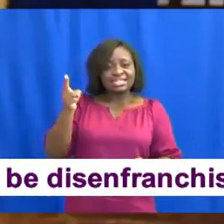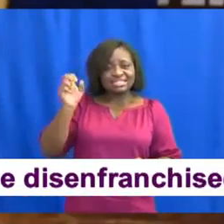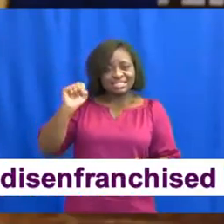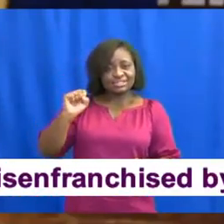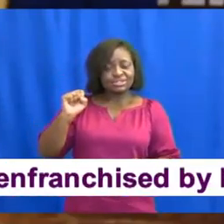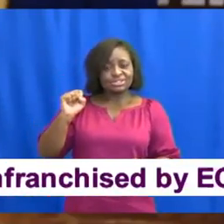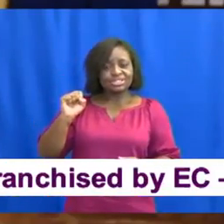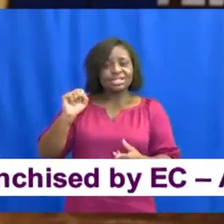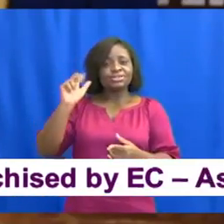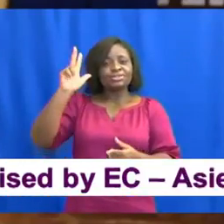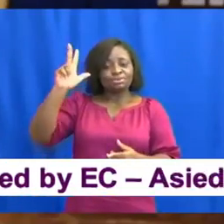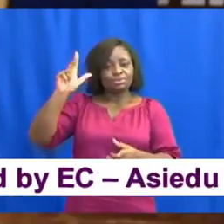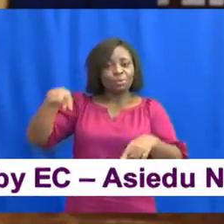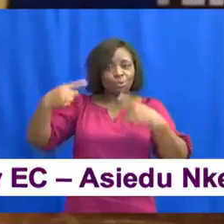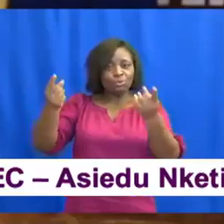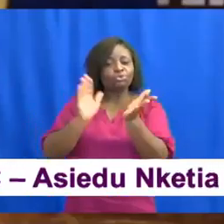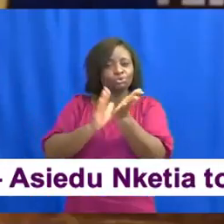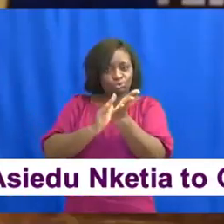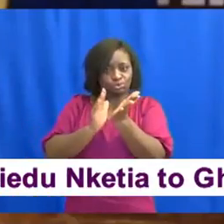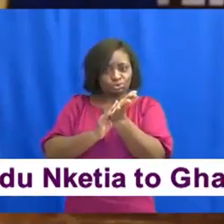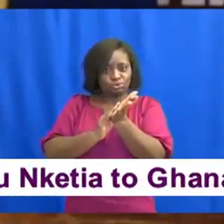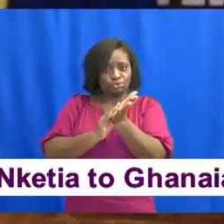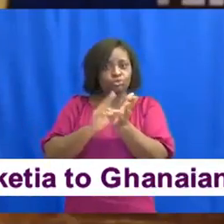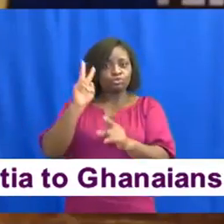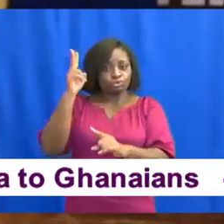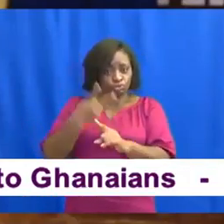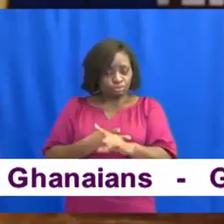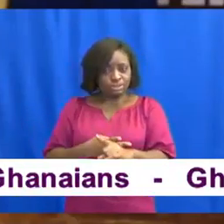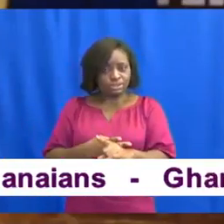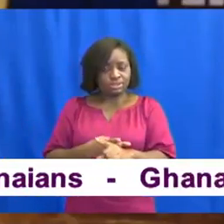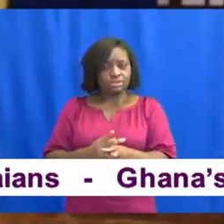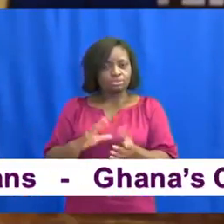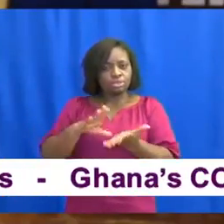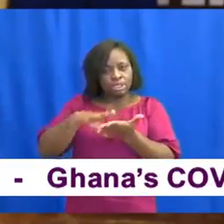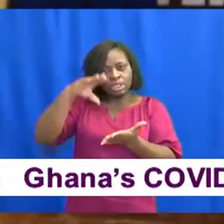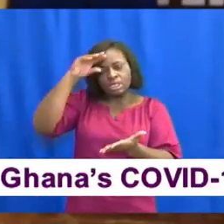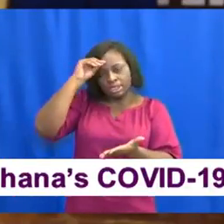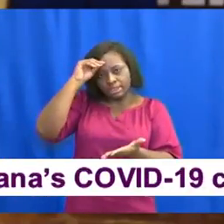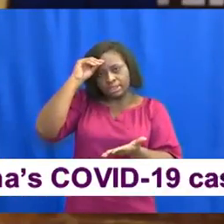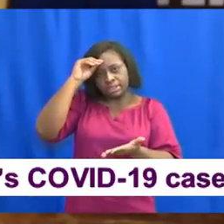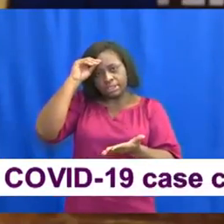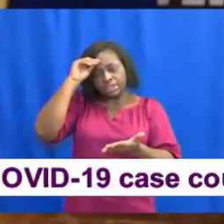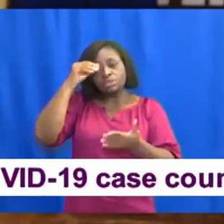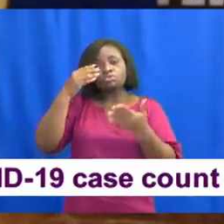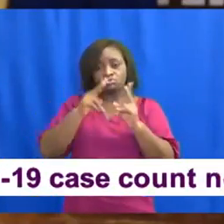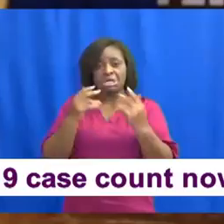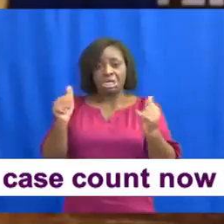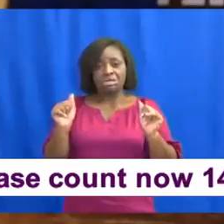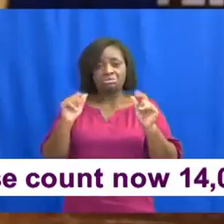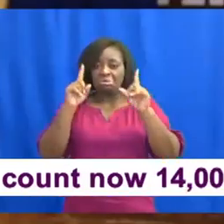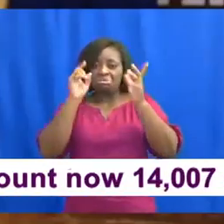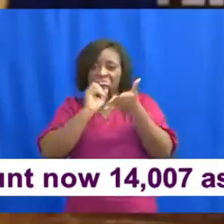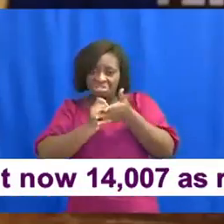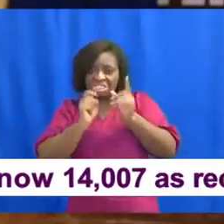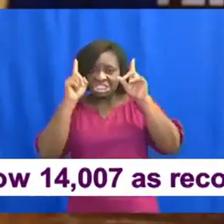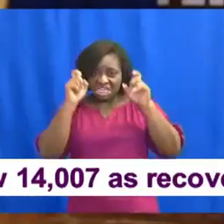SHS 3-4, Besa Aku School, Busumi Mienui, Aku Siadia, now only to me at strong on social,